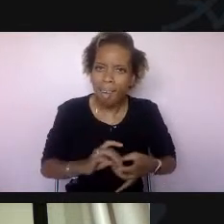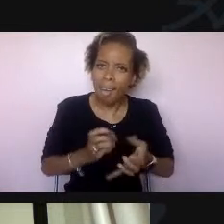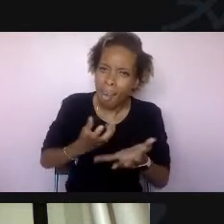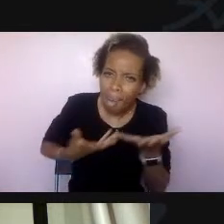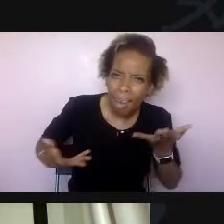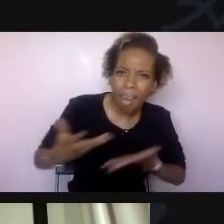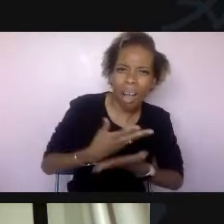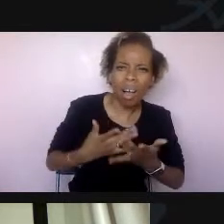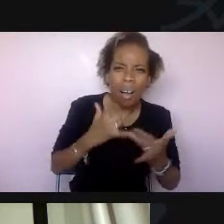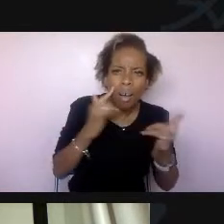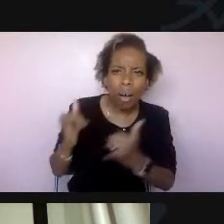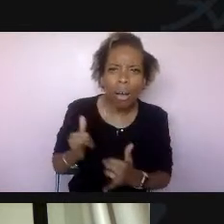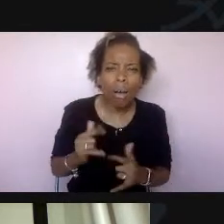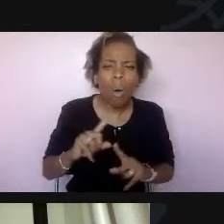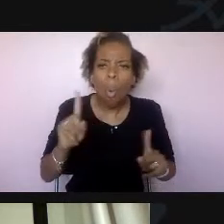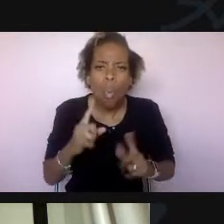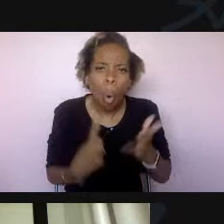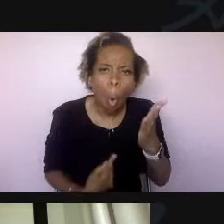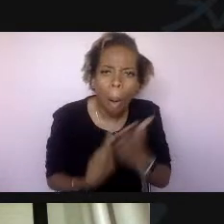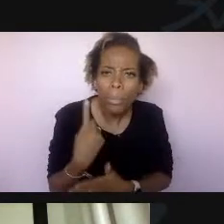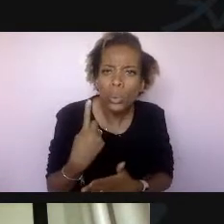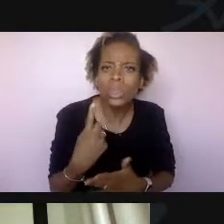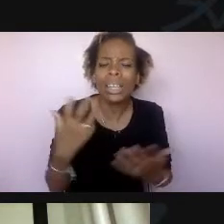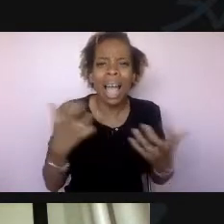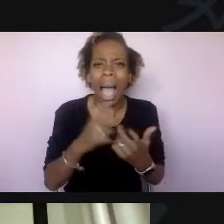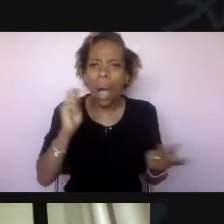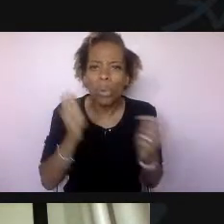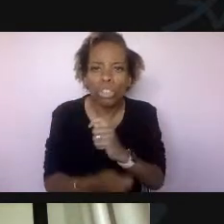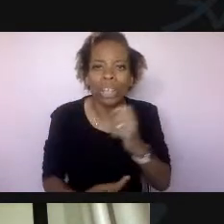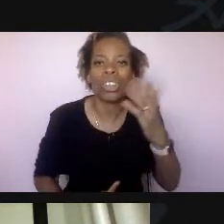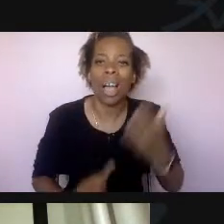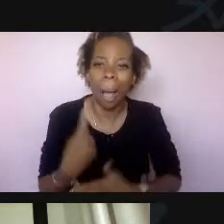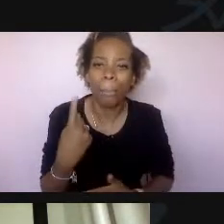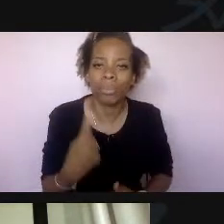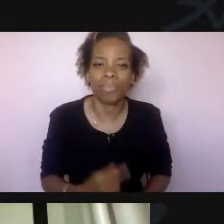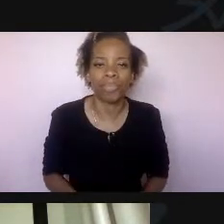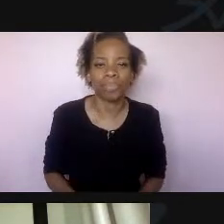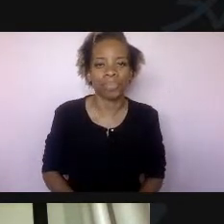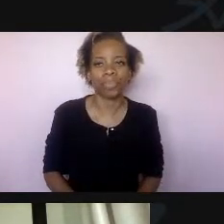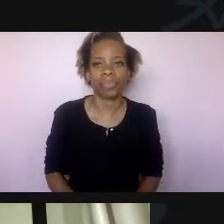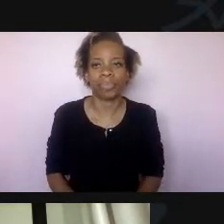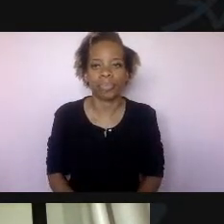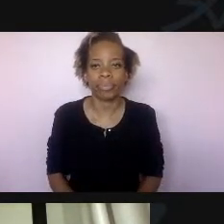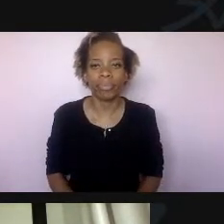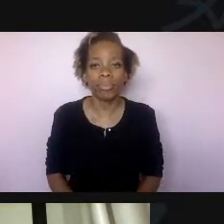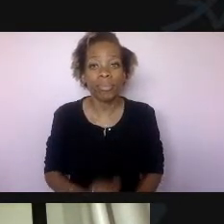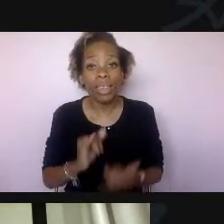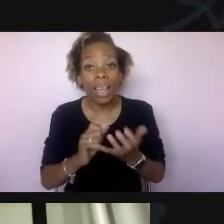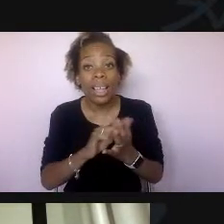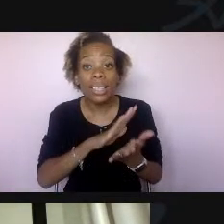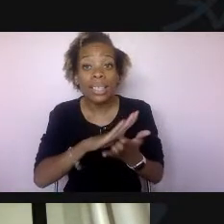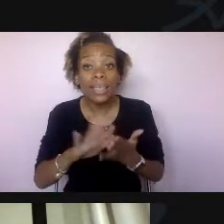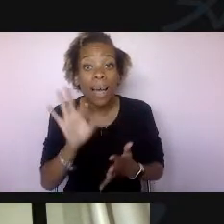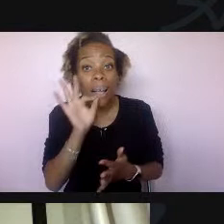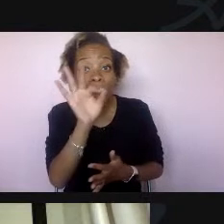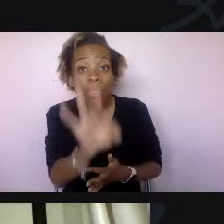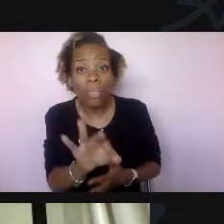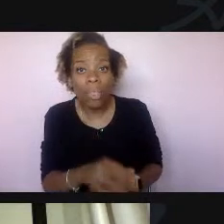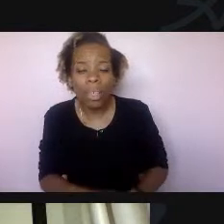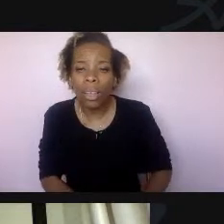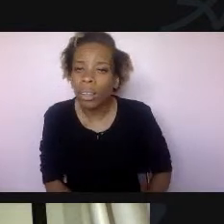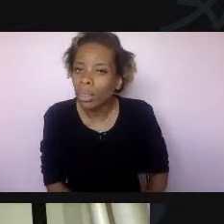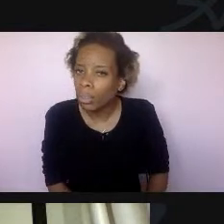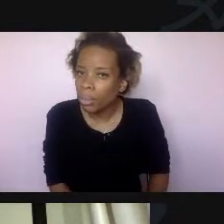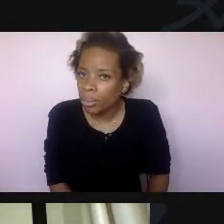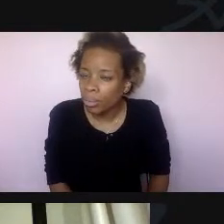see what opportunities there are. Yeah, I think that's spot on. Seth? Yeah, I really